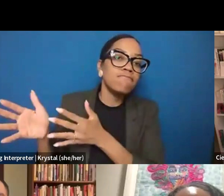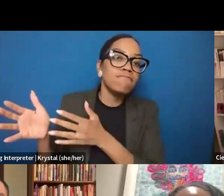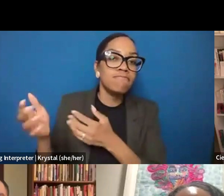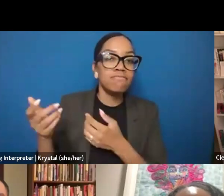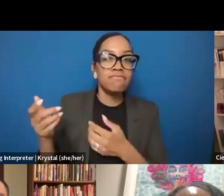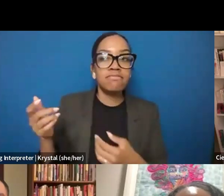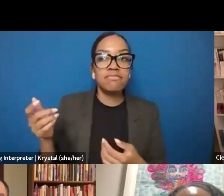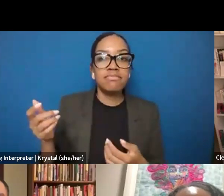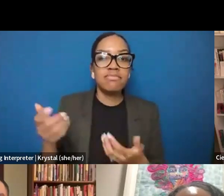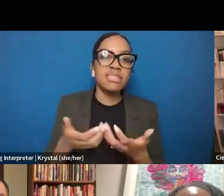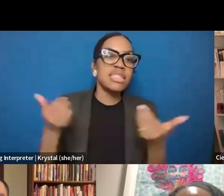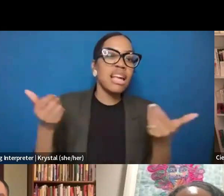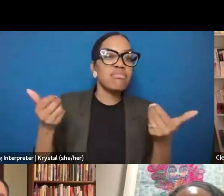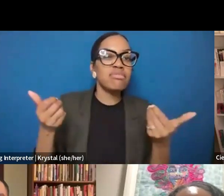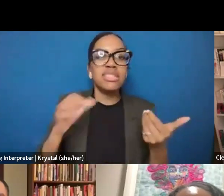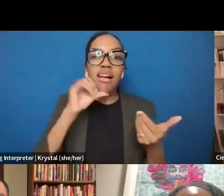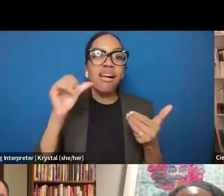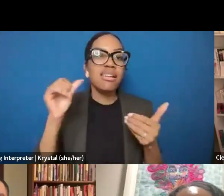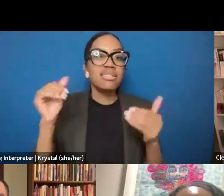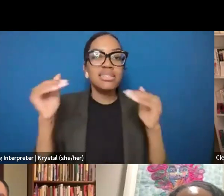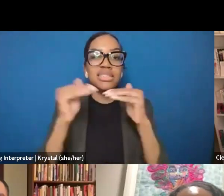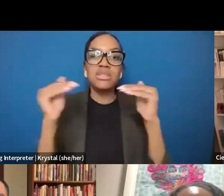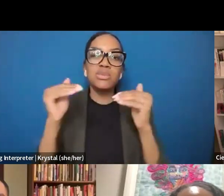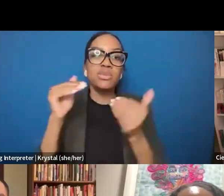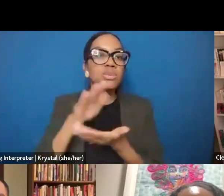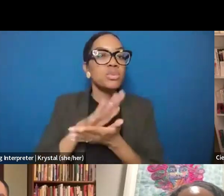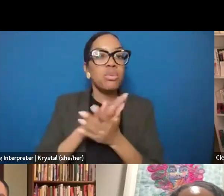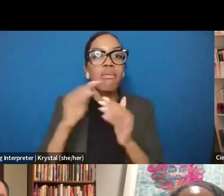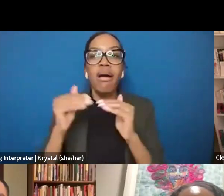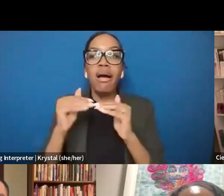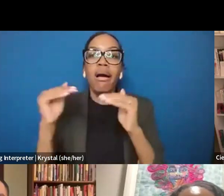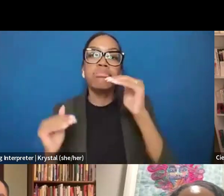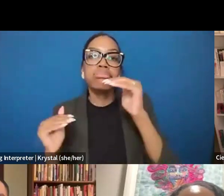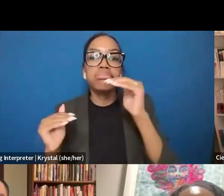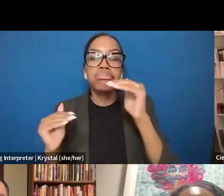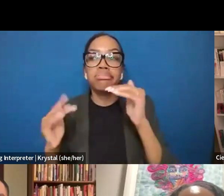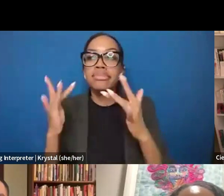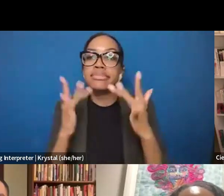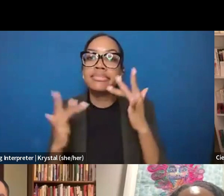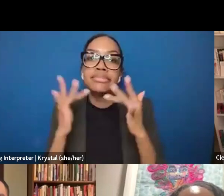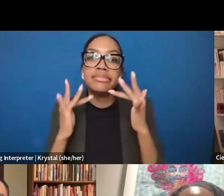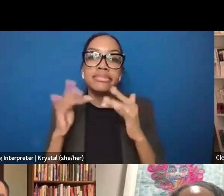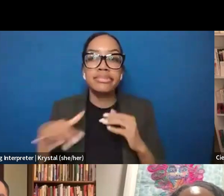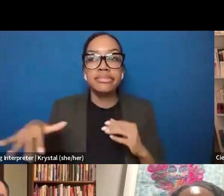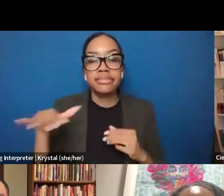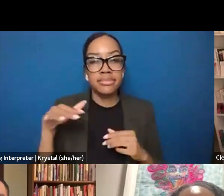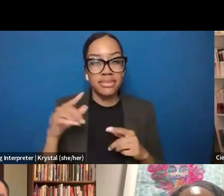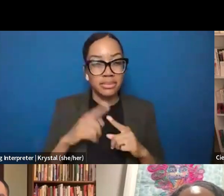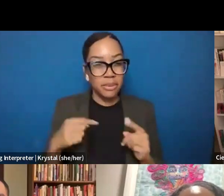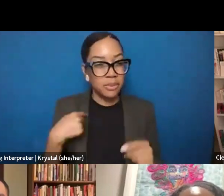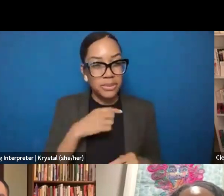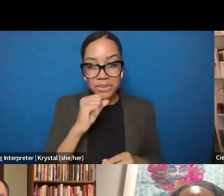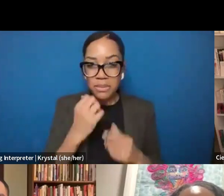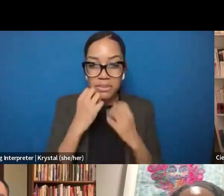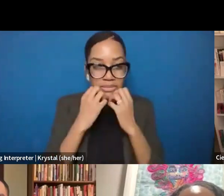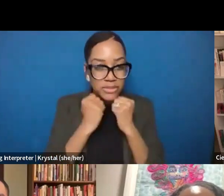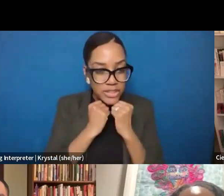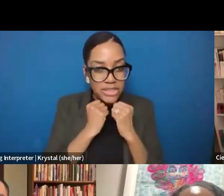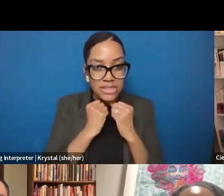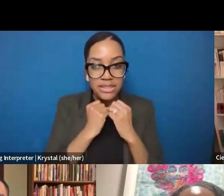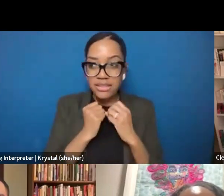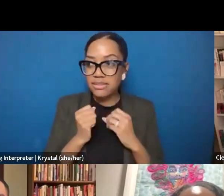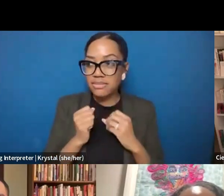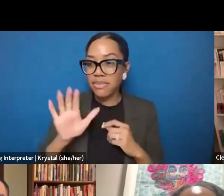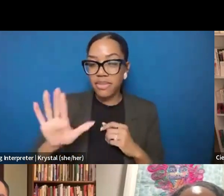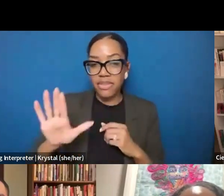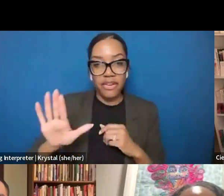schools. But I don't know that we've done a really good job of appreciating the institution building that Black folks were always invested in, and